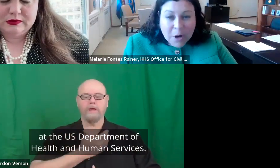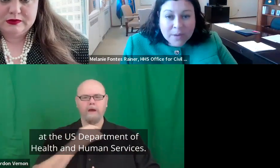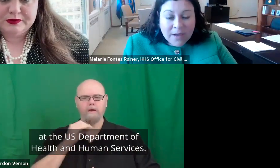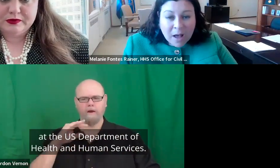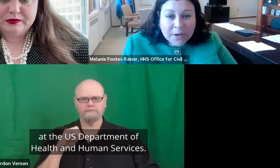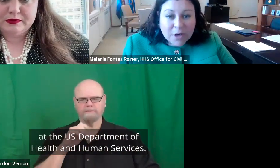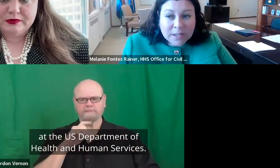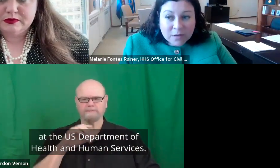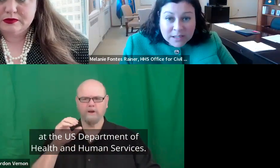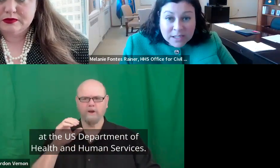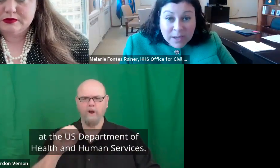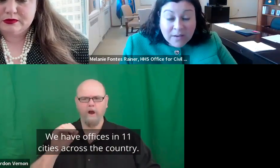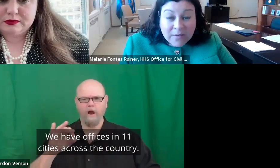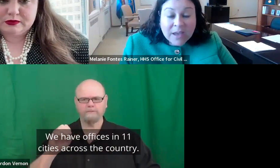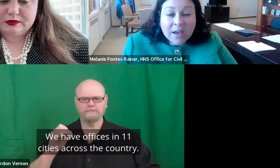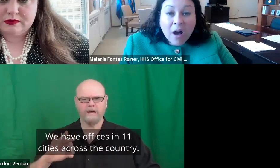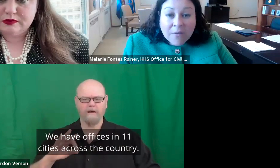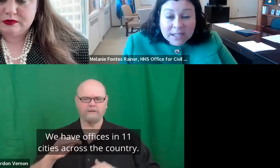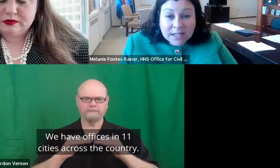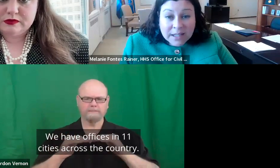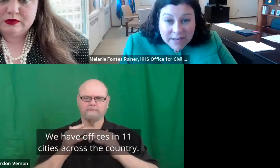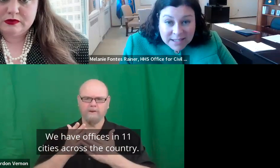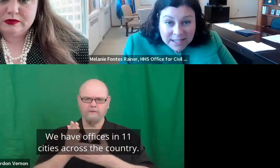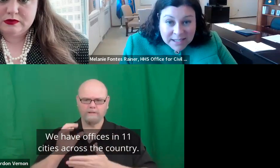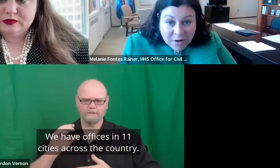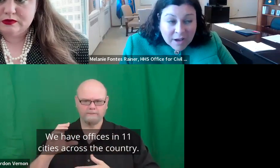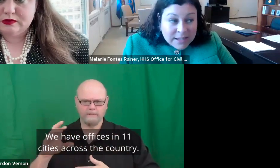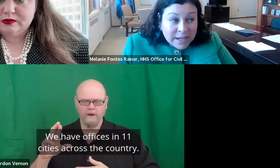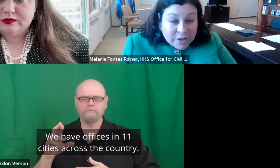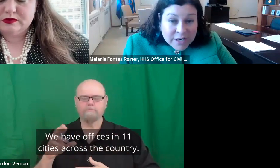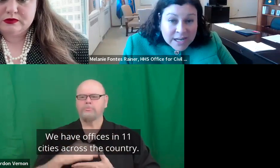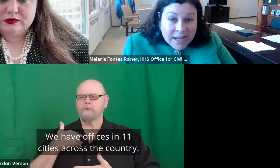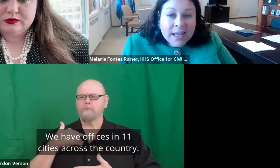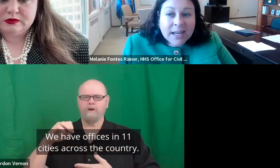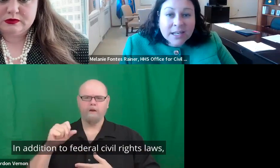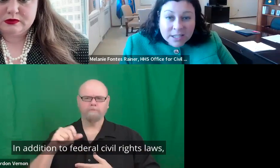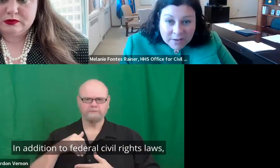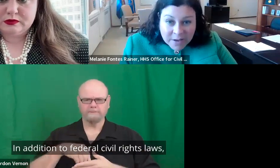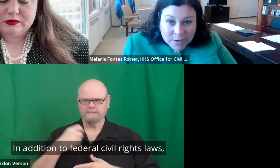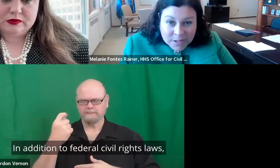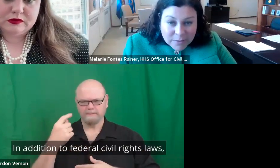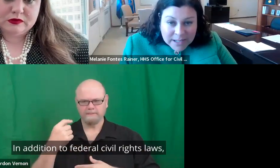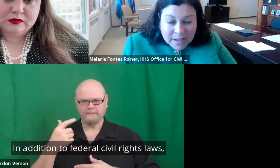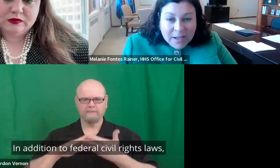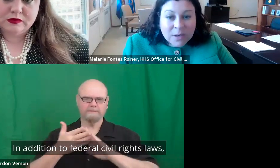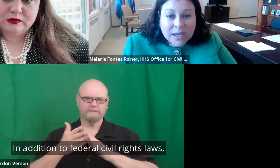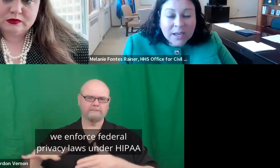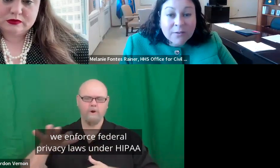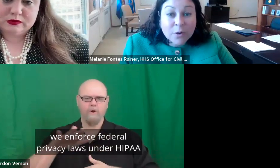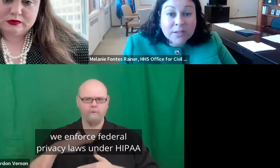U.S. Department of Health and Human Services. We have offices in 11 cities across the country. In addition to federal civil